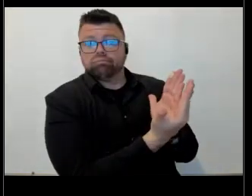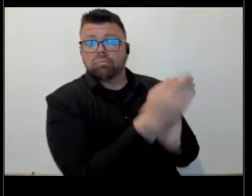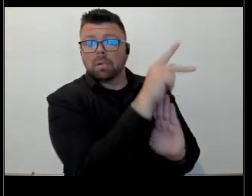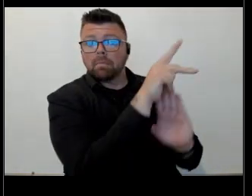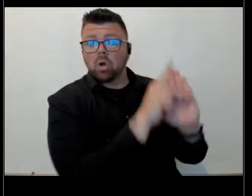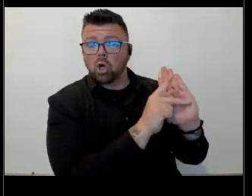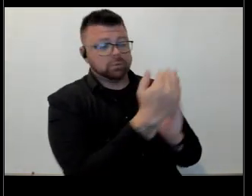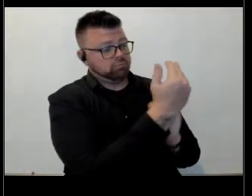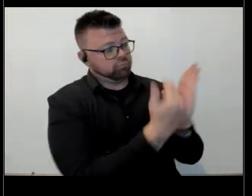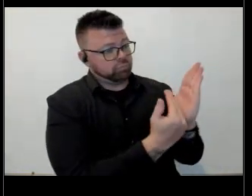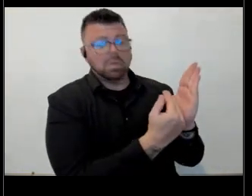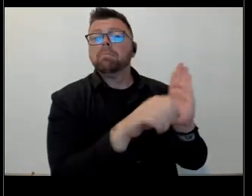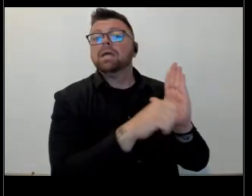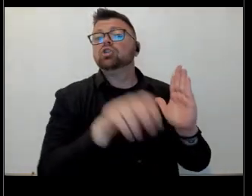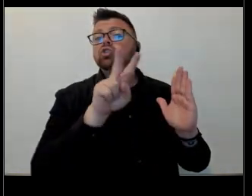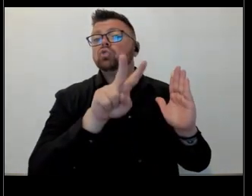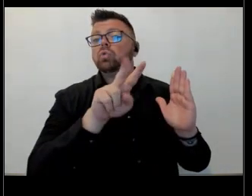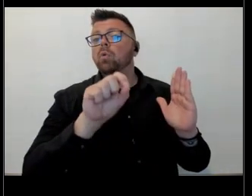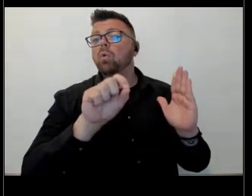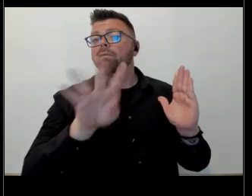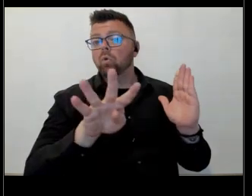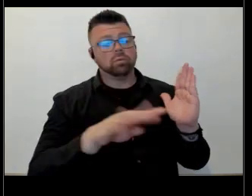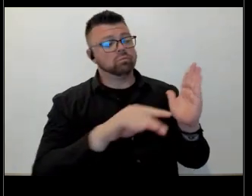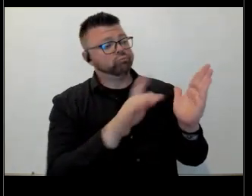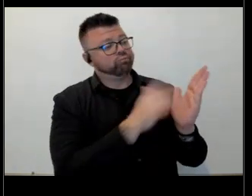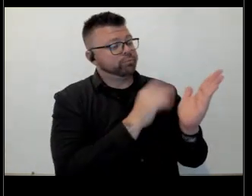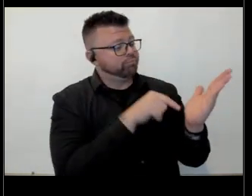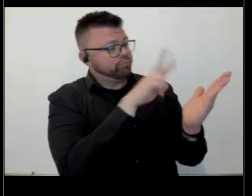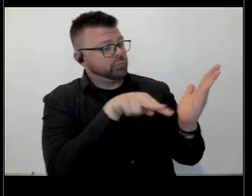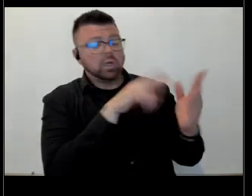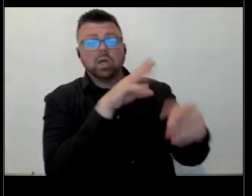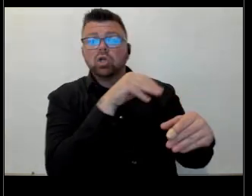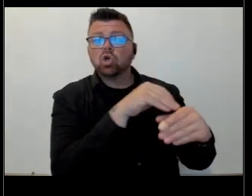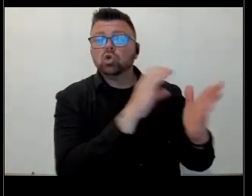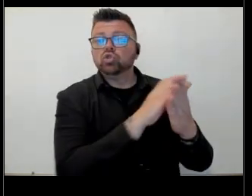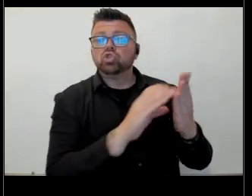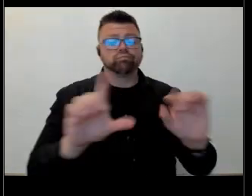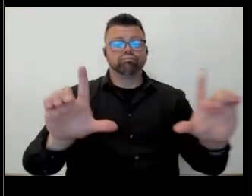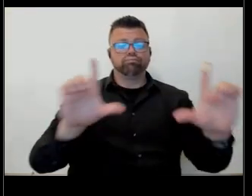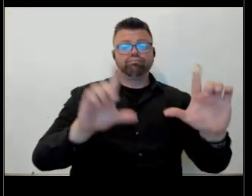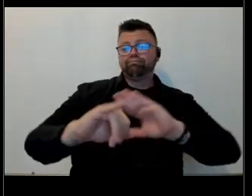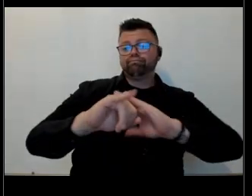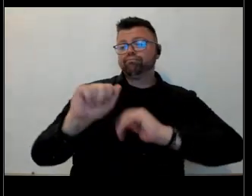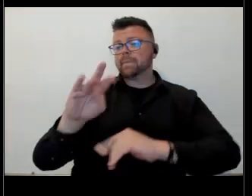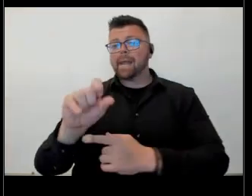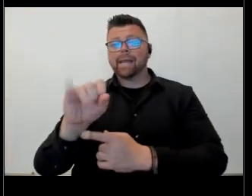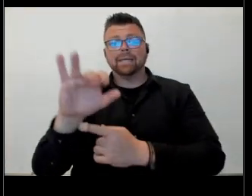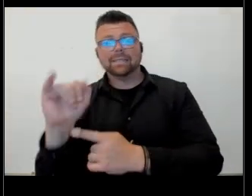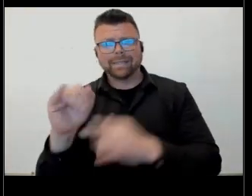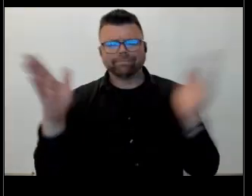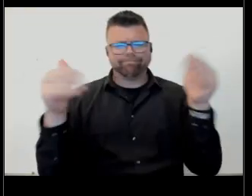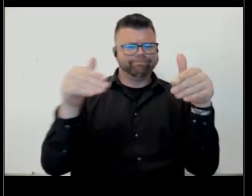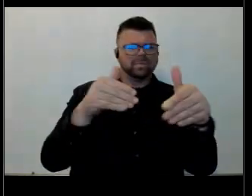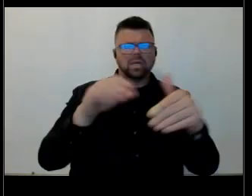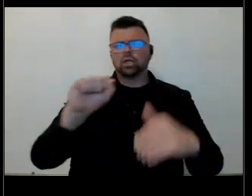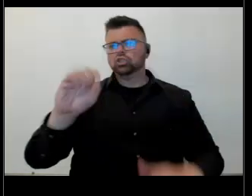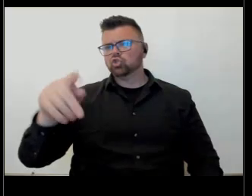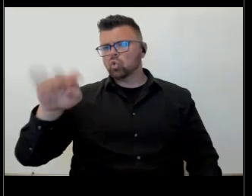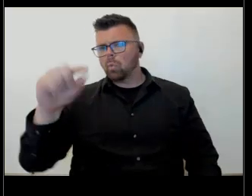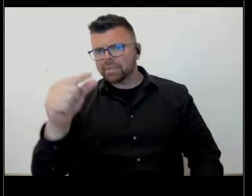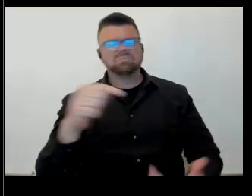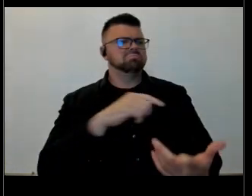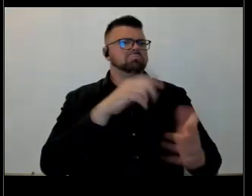page 2.4, includes a chart that identifies ANSI scoping specifications